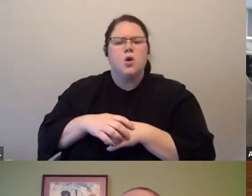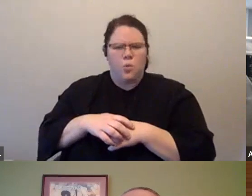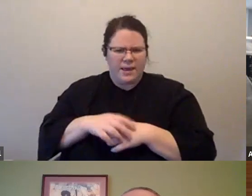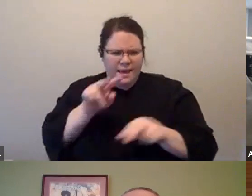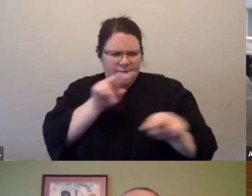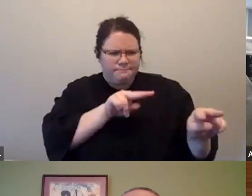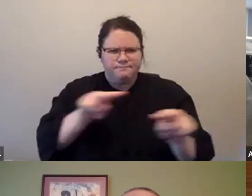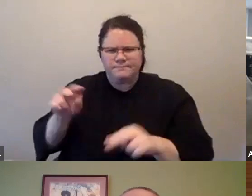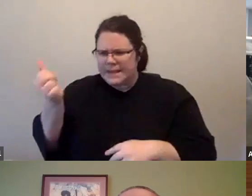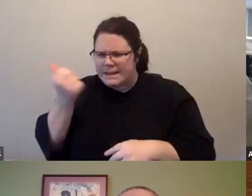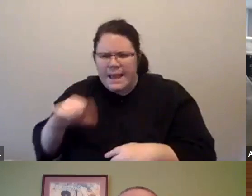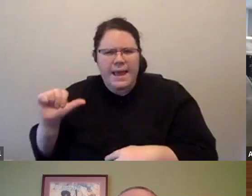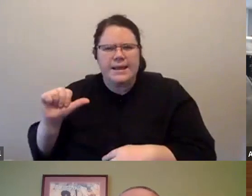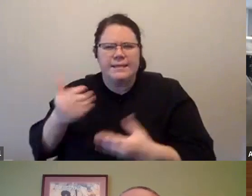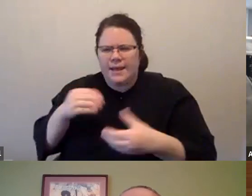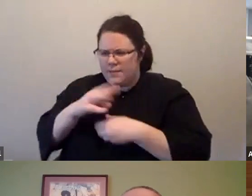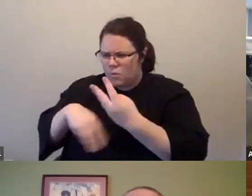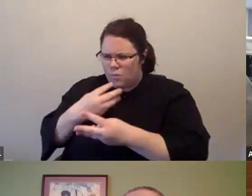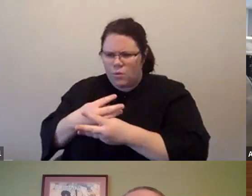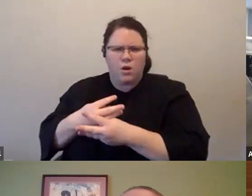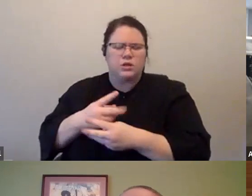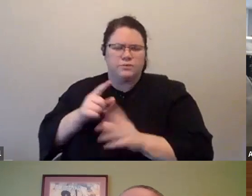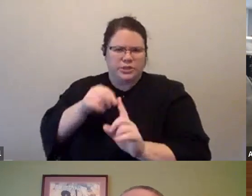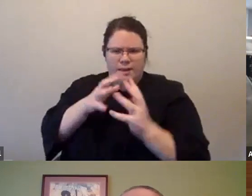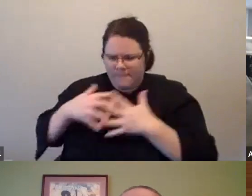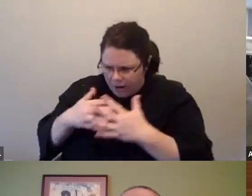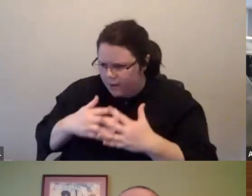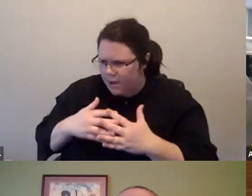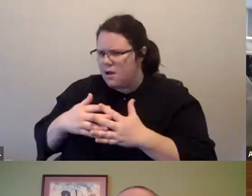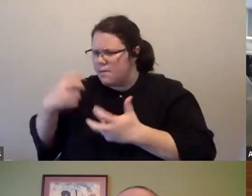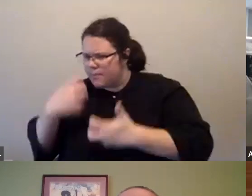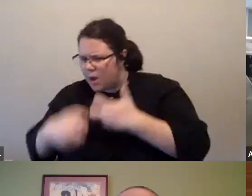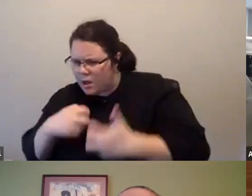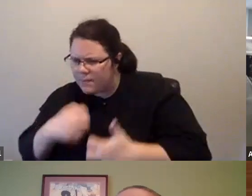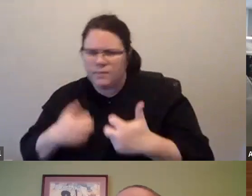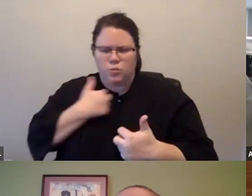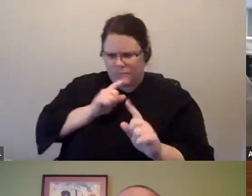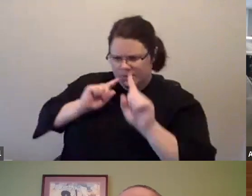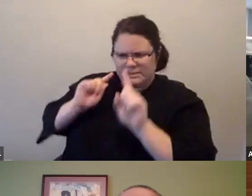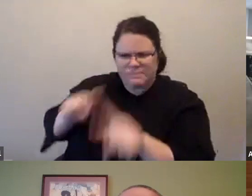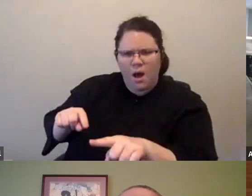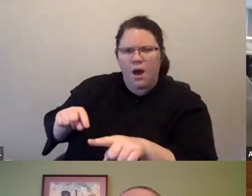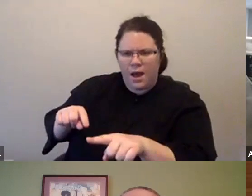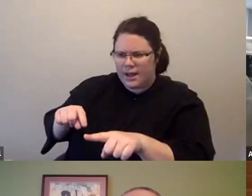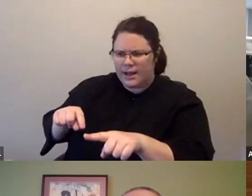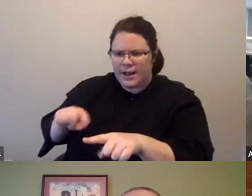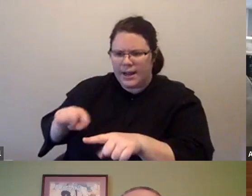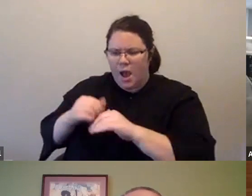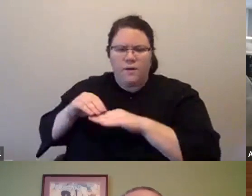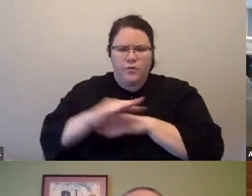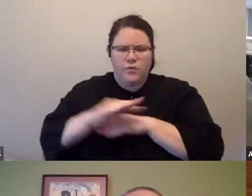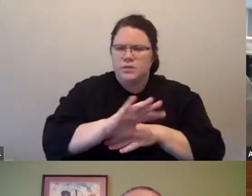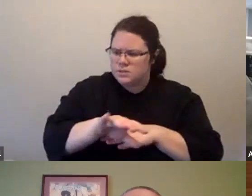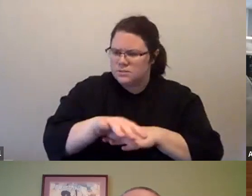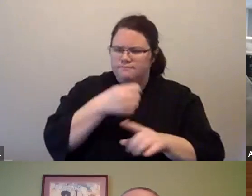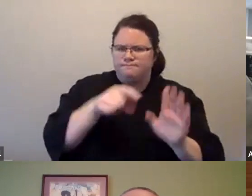societal issues and determine, you know, how we would respond and speak out on as it impacts our community. One of the